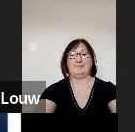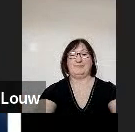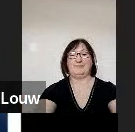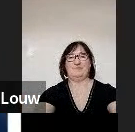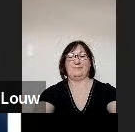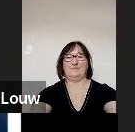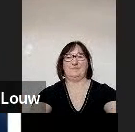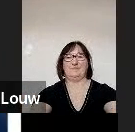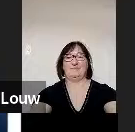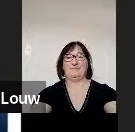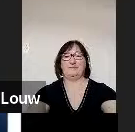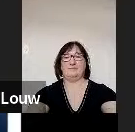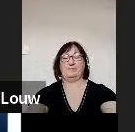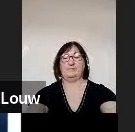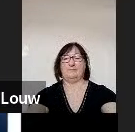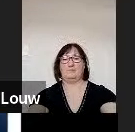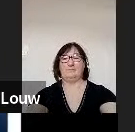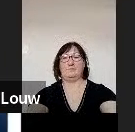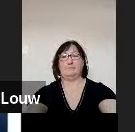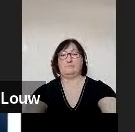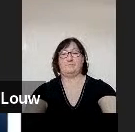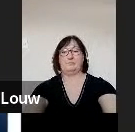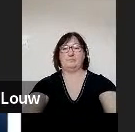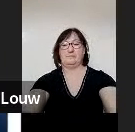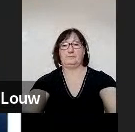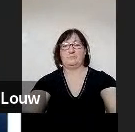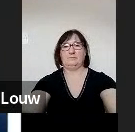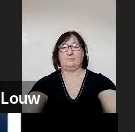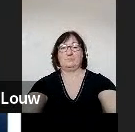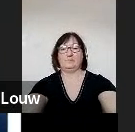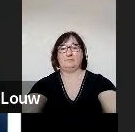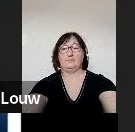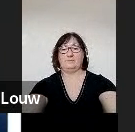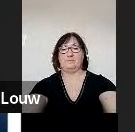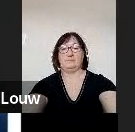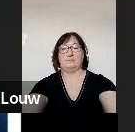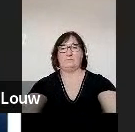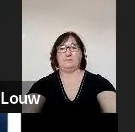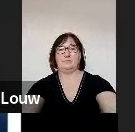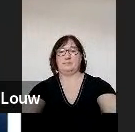But secondly, we also have an email address of